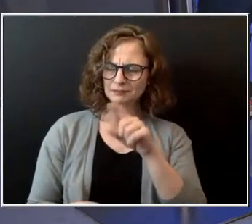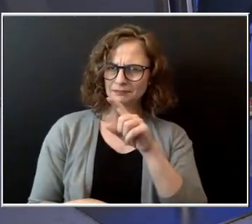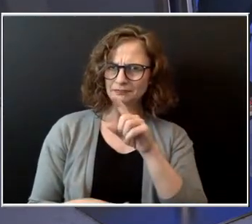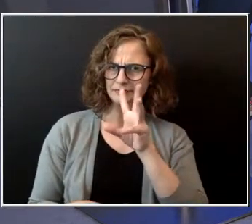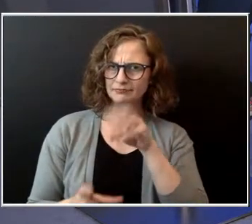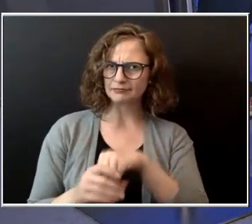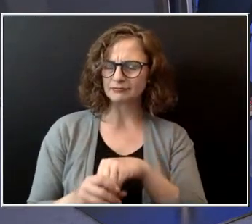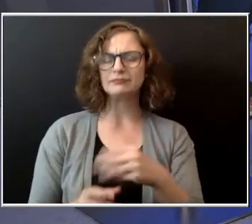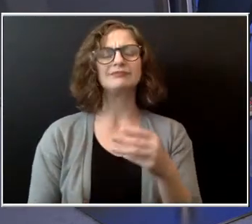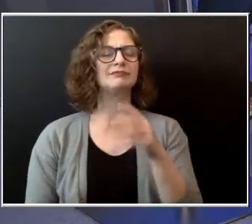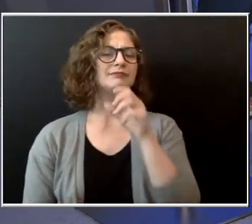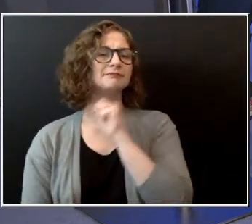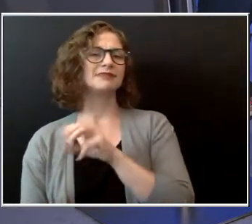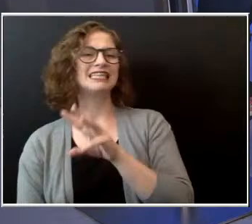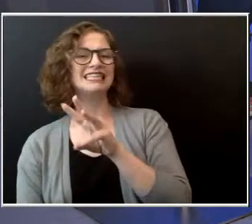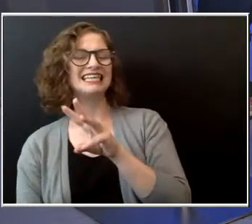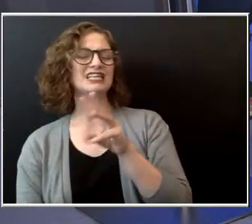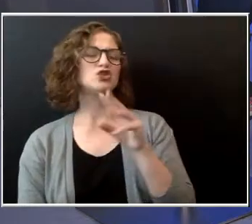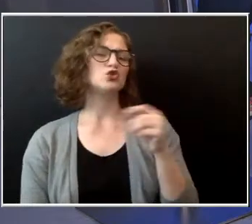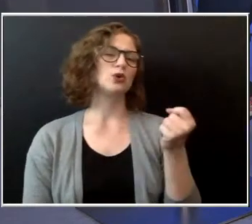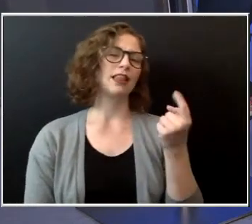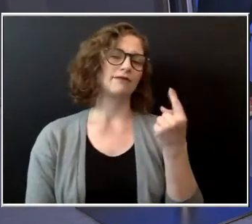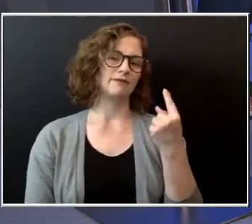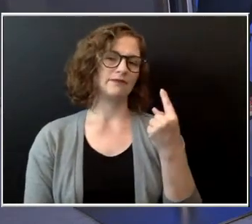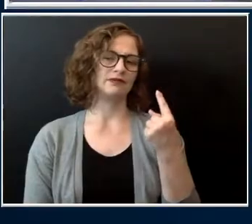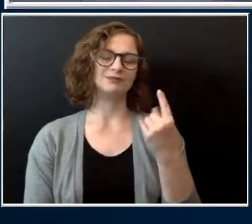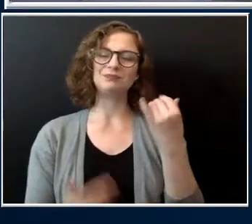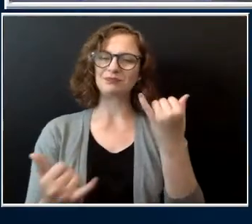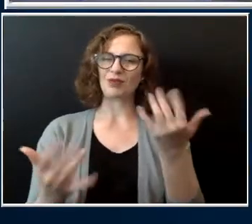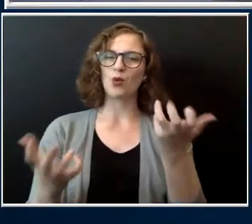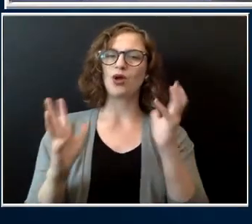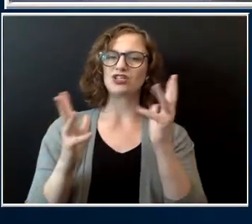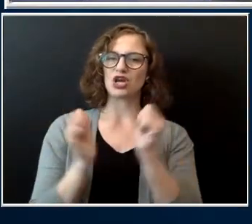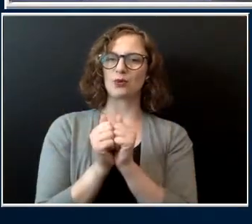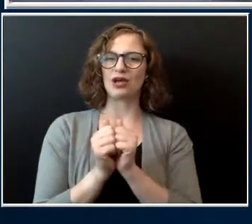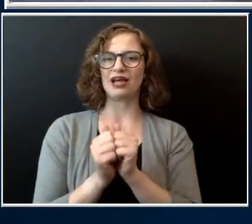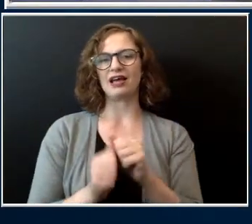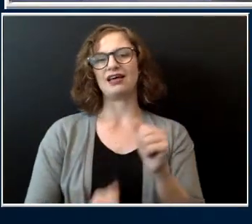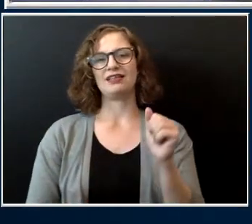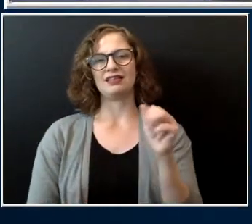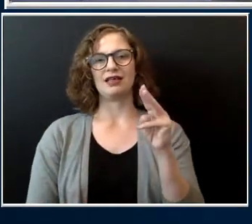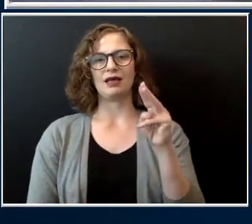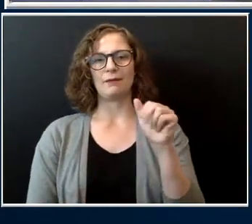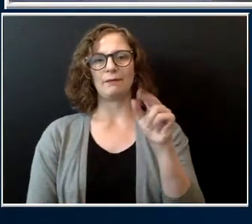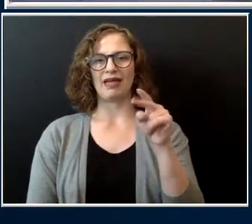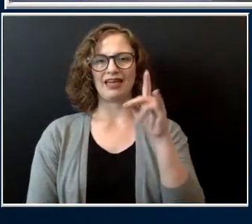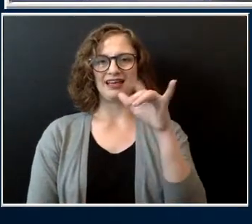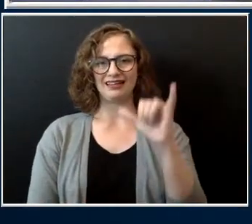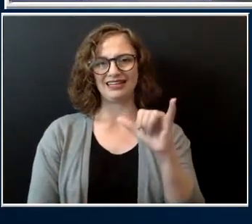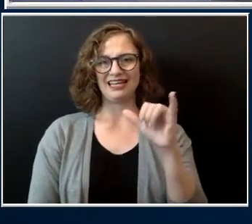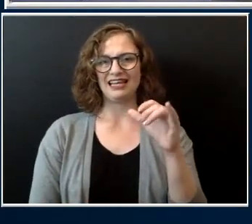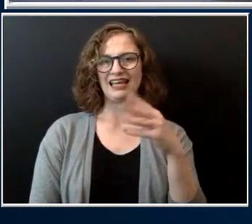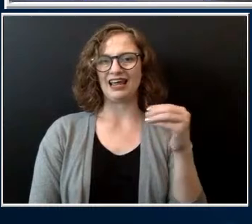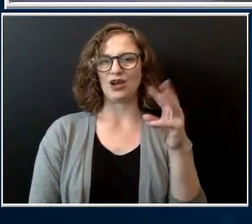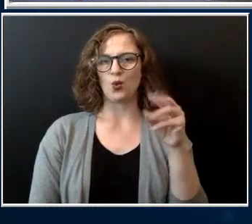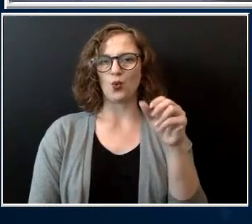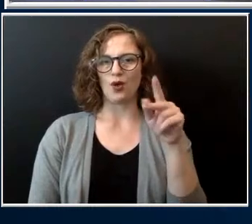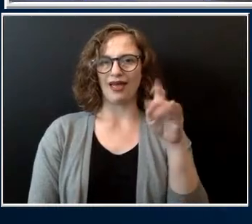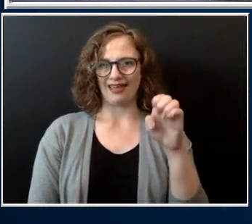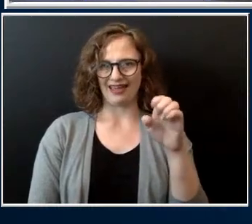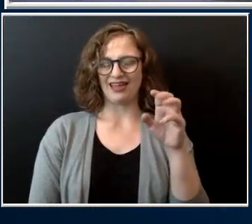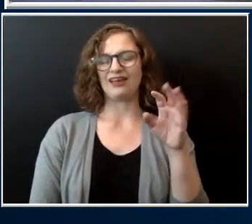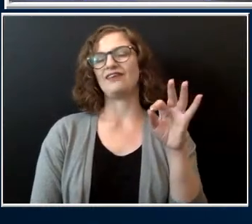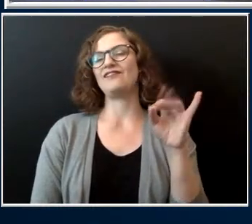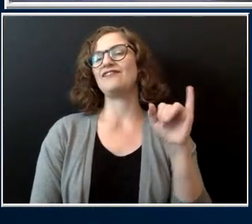to Mandy and Wake Fincham in Beloit. First of all, Mandy Wake, did I say the last name correctly? Yes.